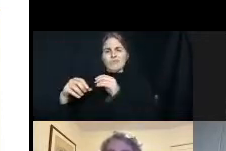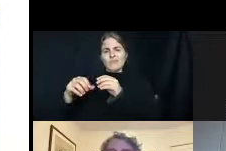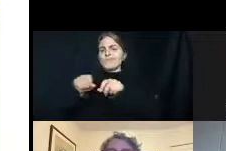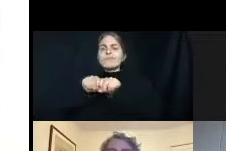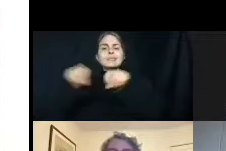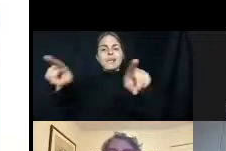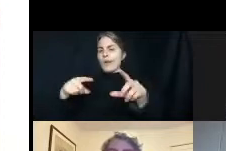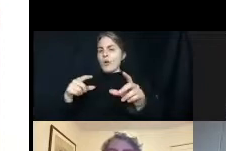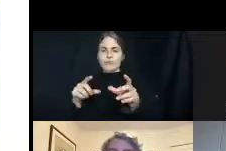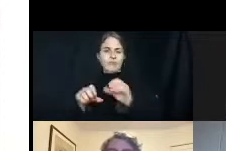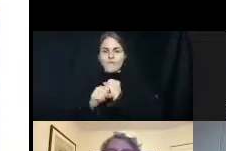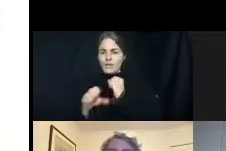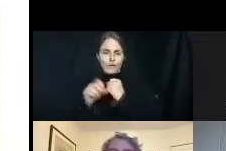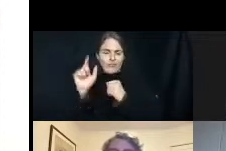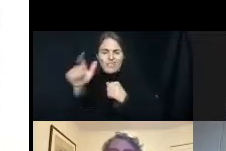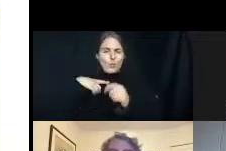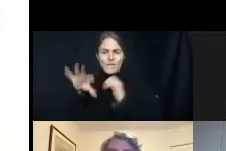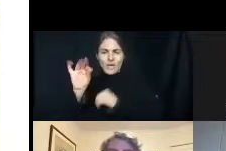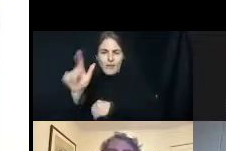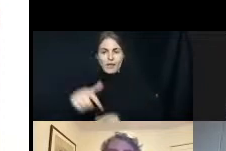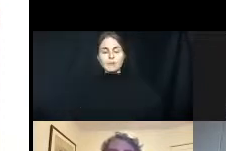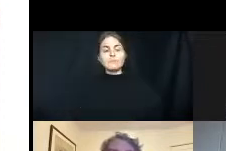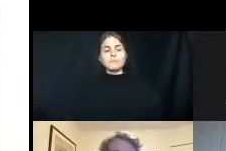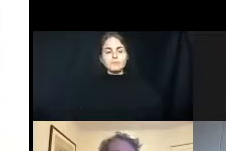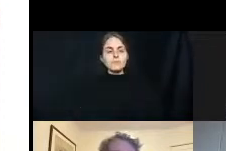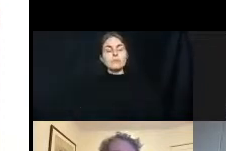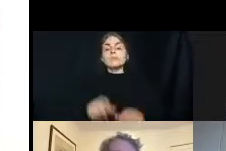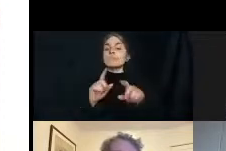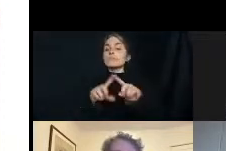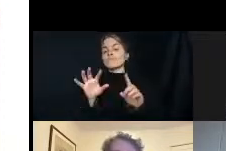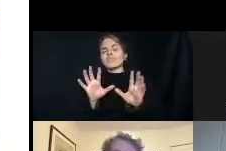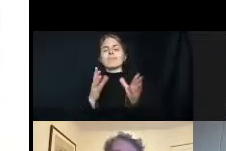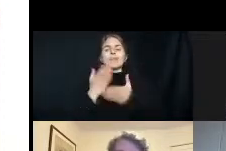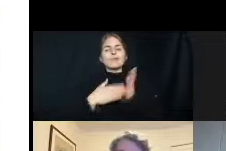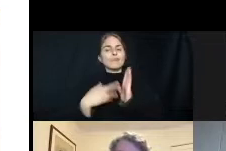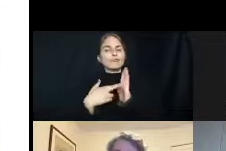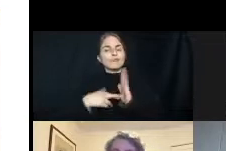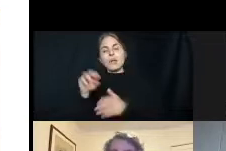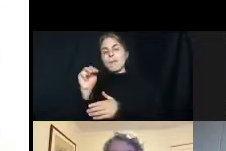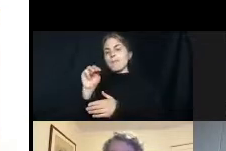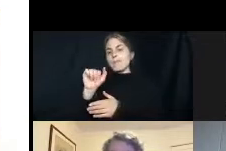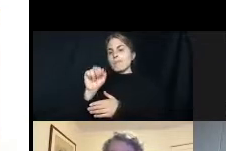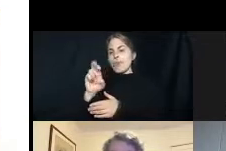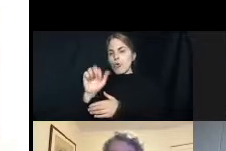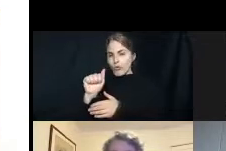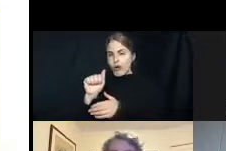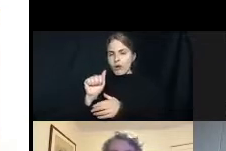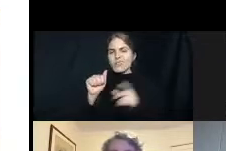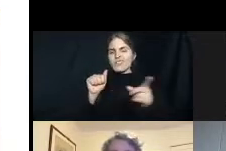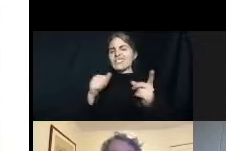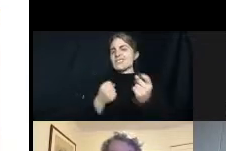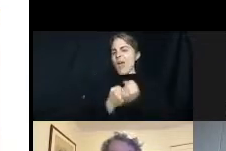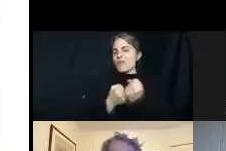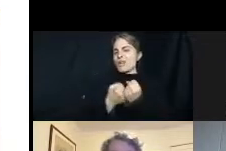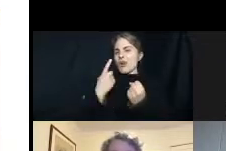on. Just real quick, some housekeeping. Maura Ackerman, who's the facilitator for SOFSA, is our tech